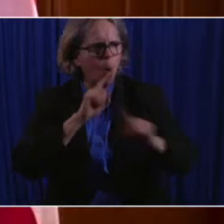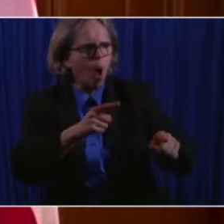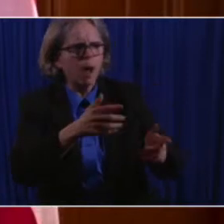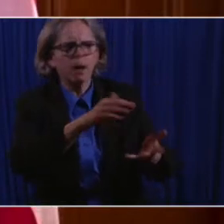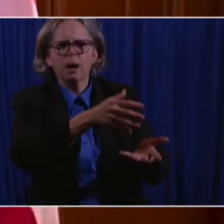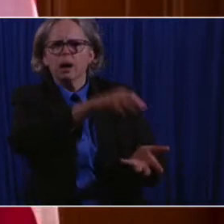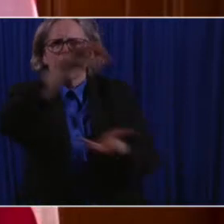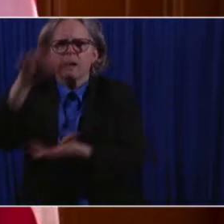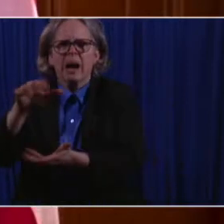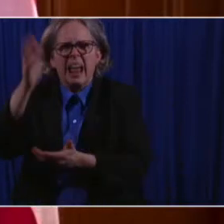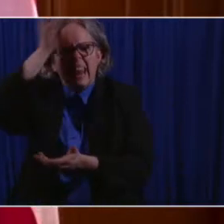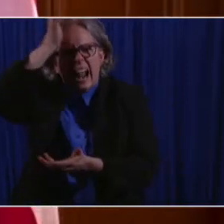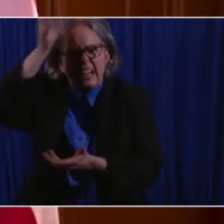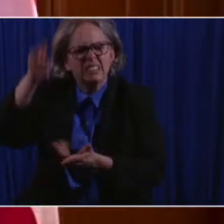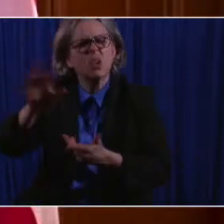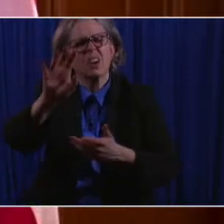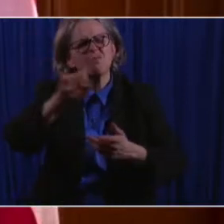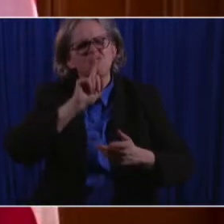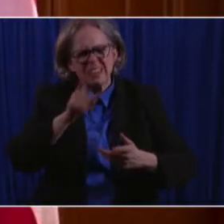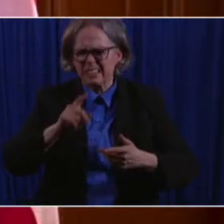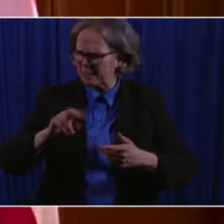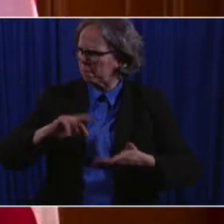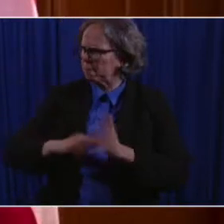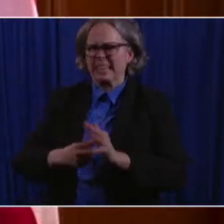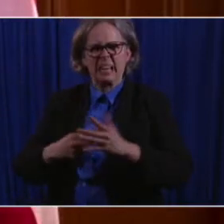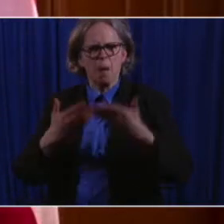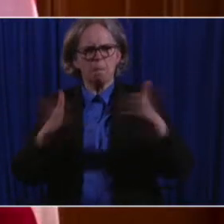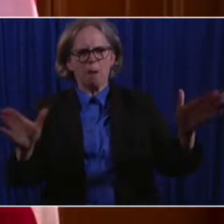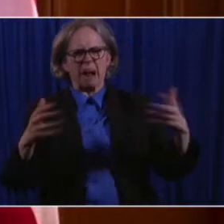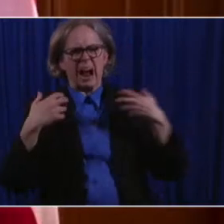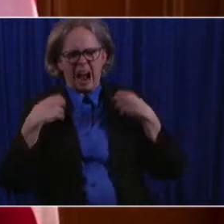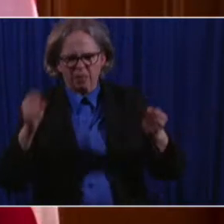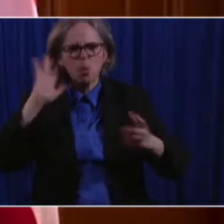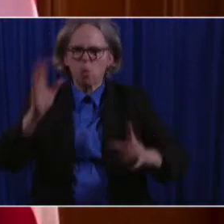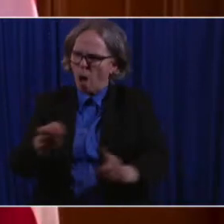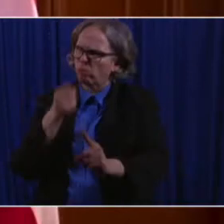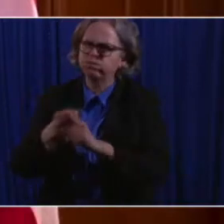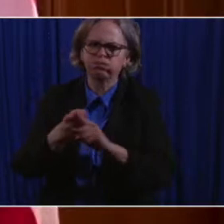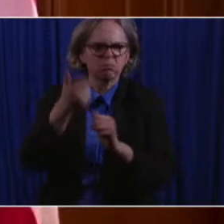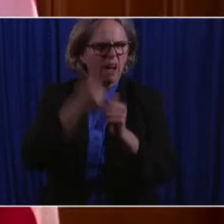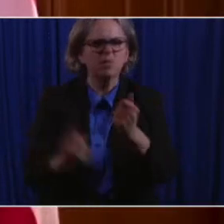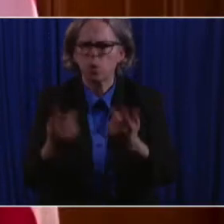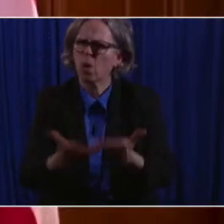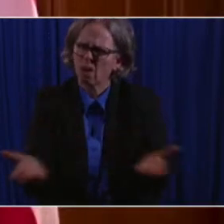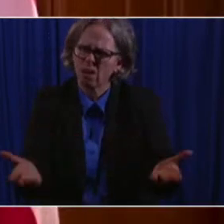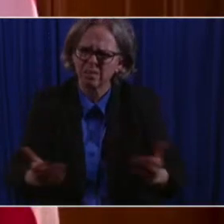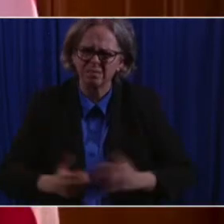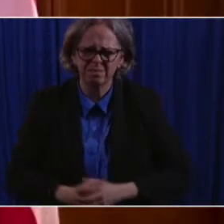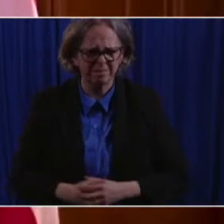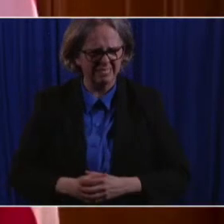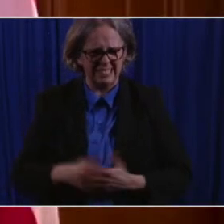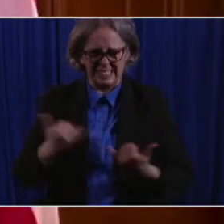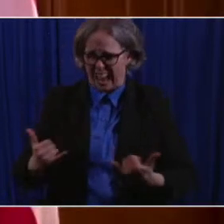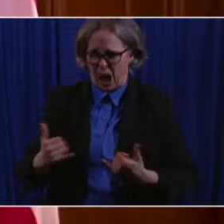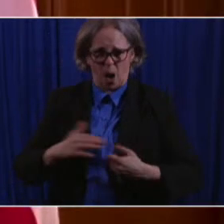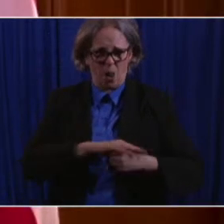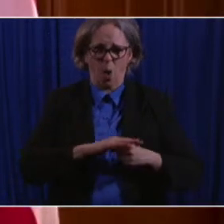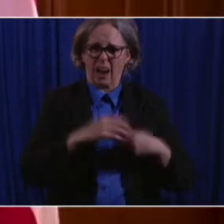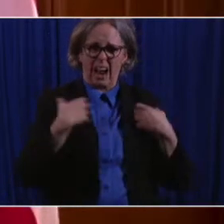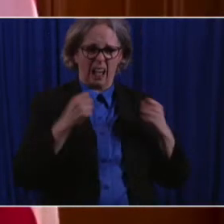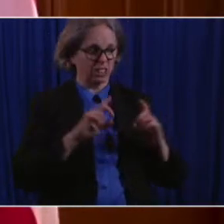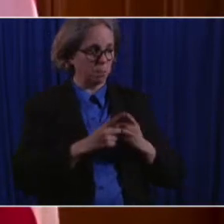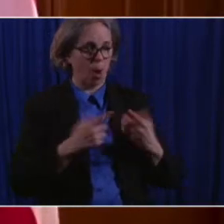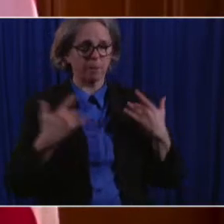general order will no longer be able to be allowed, and the local health department will not have that. So that's what where